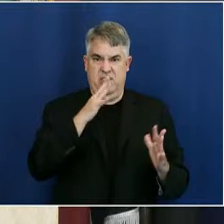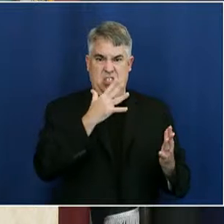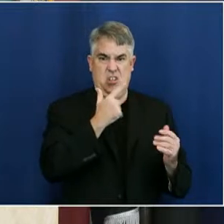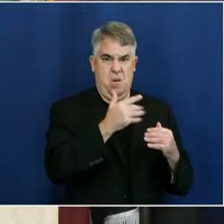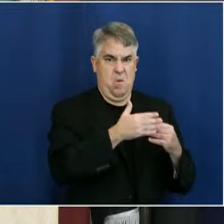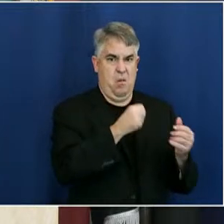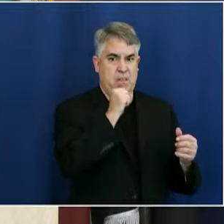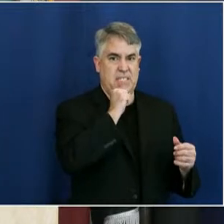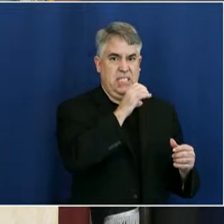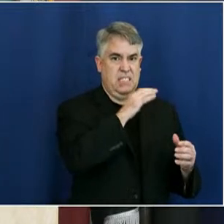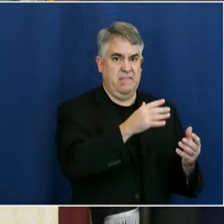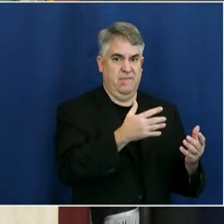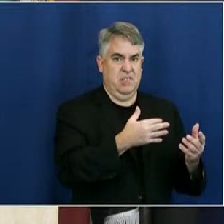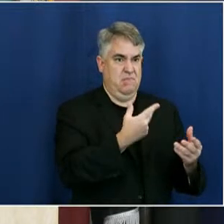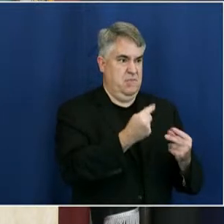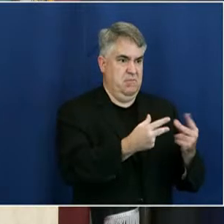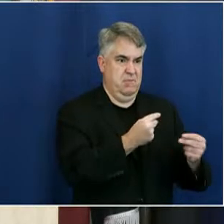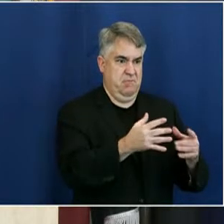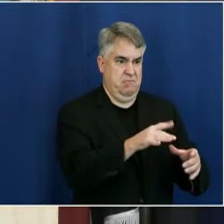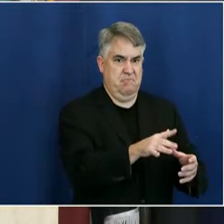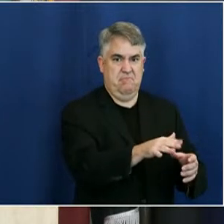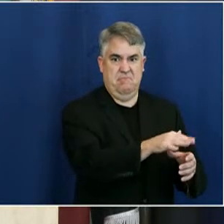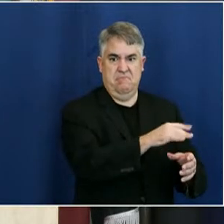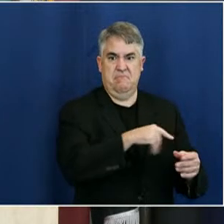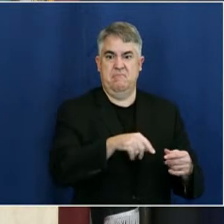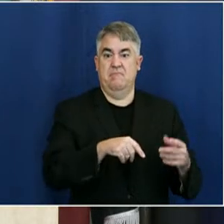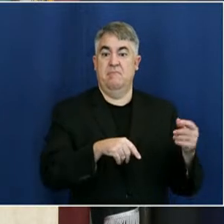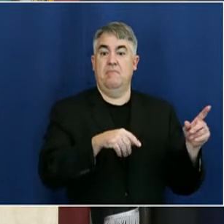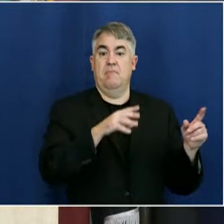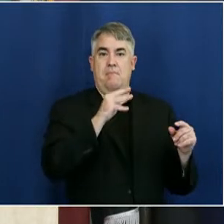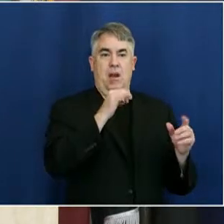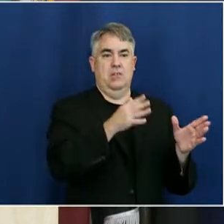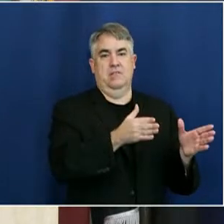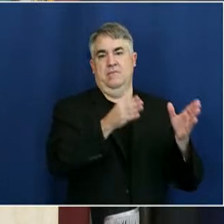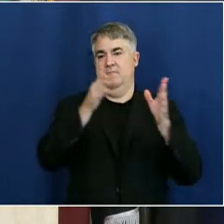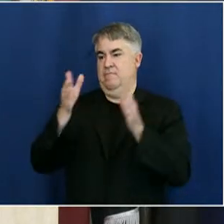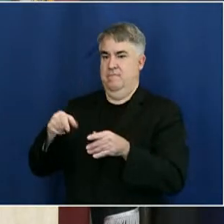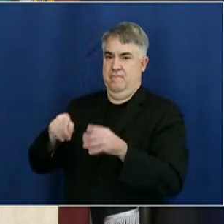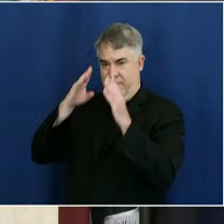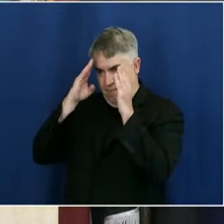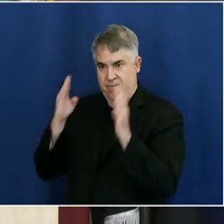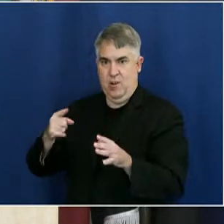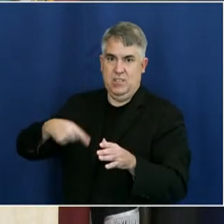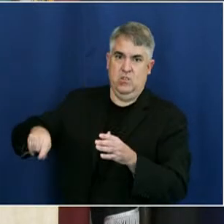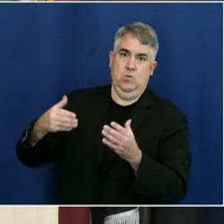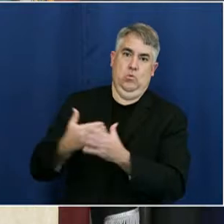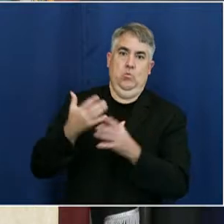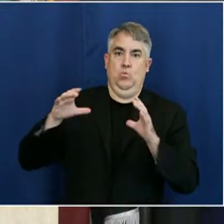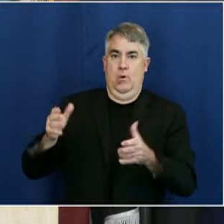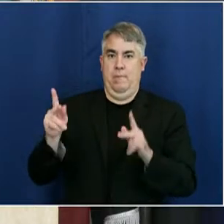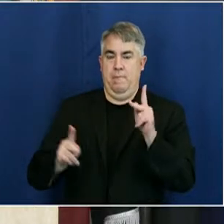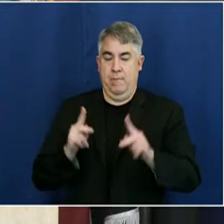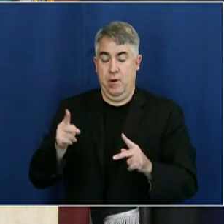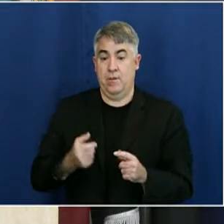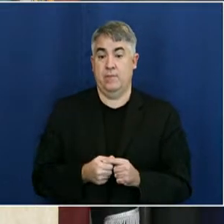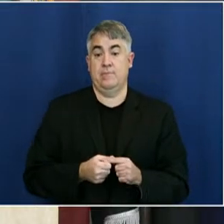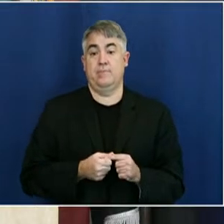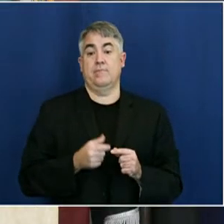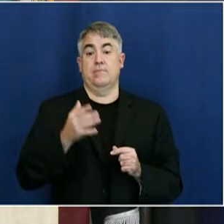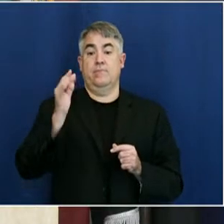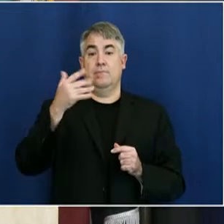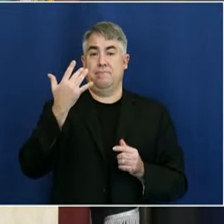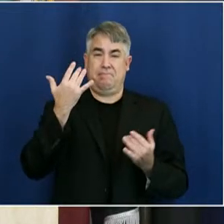we believe the first week of March we will be able to do that. This, of course, is subject to change, but right now we do believe that it is